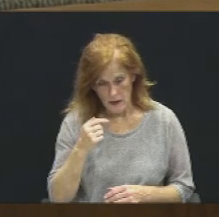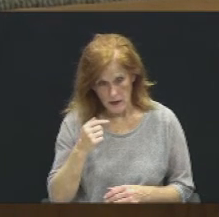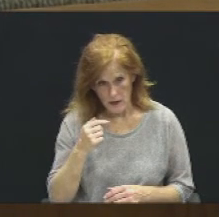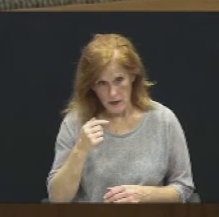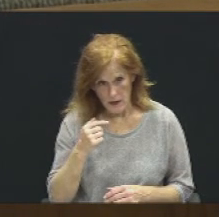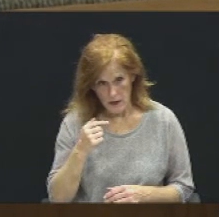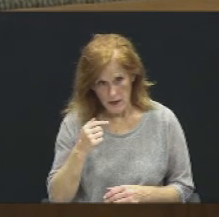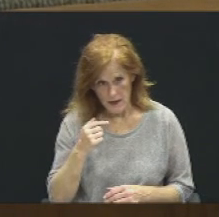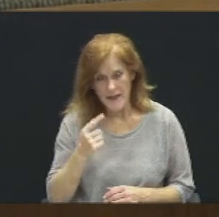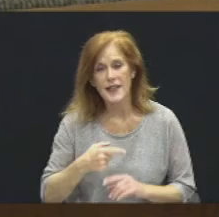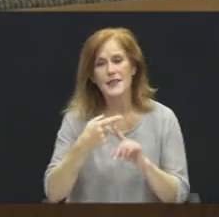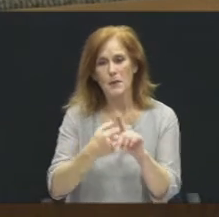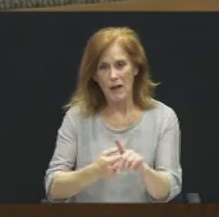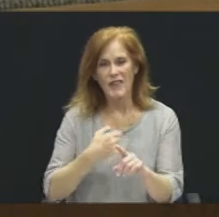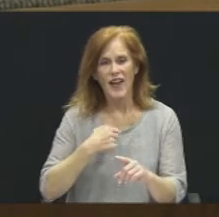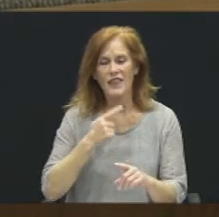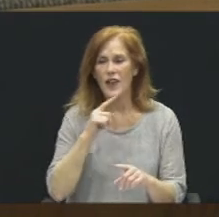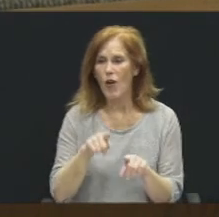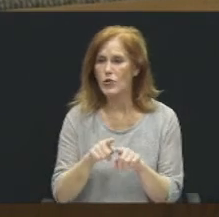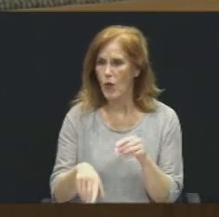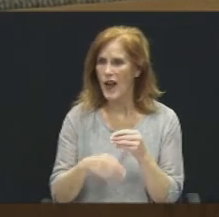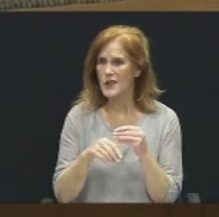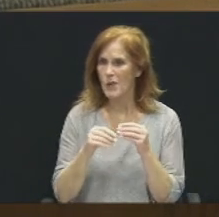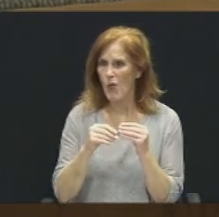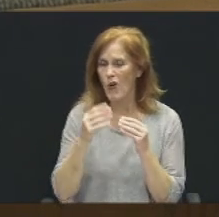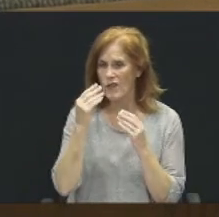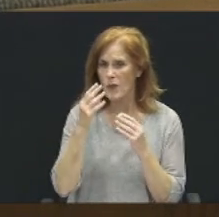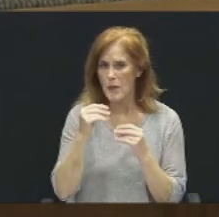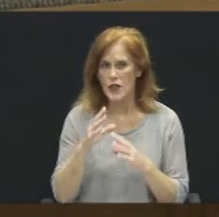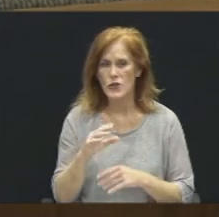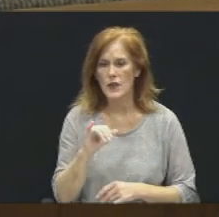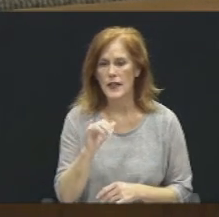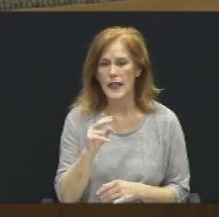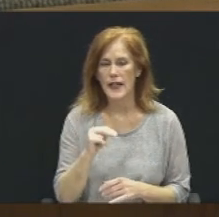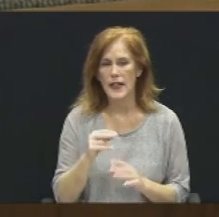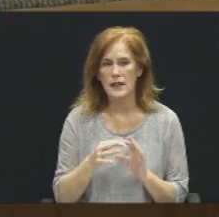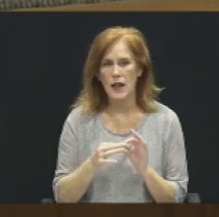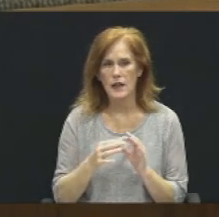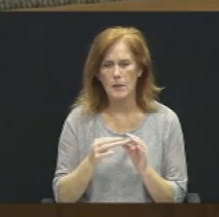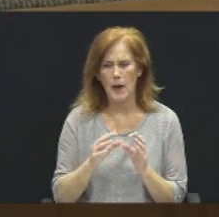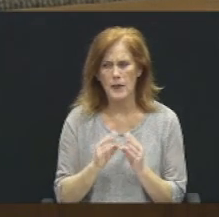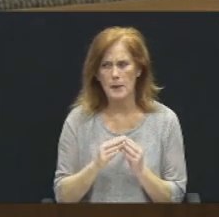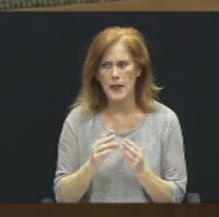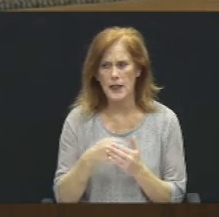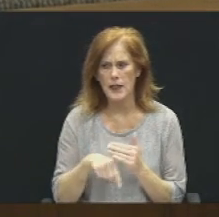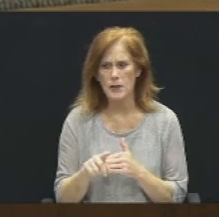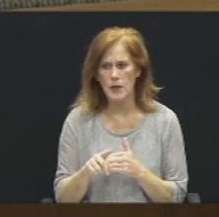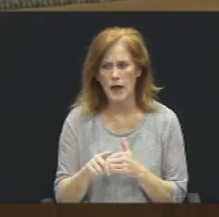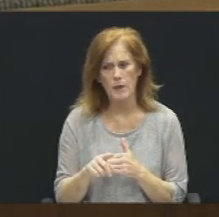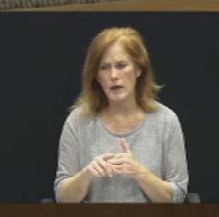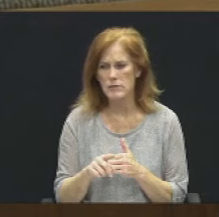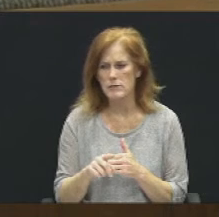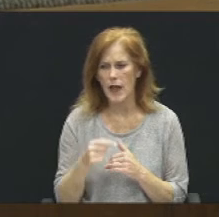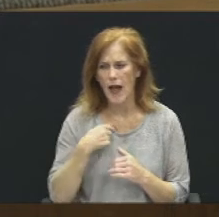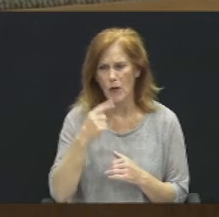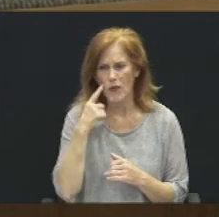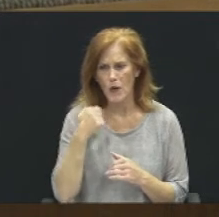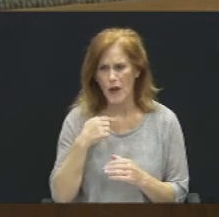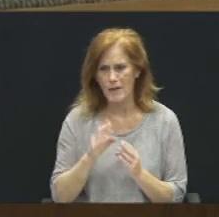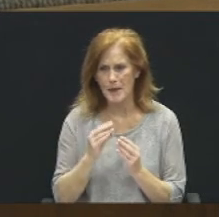not next week, but next month. Ian talked about in your meeting next week. It's like, oh, no, I don't think we're meeting next week.